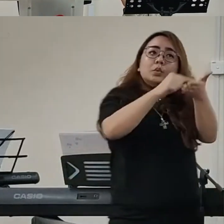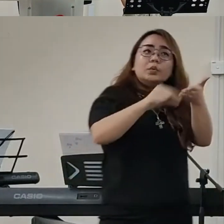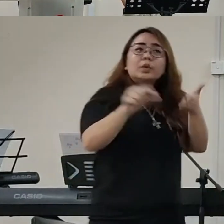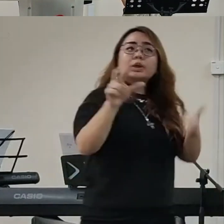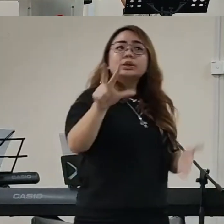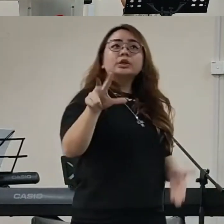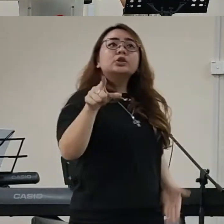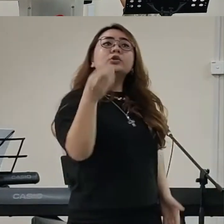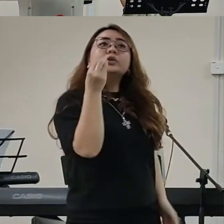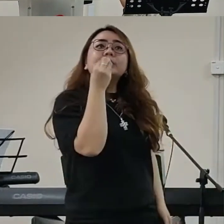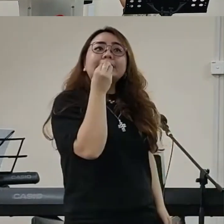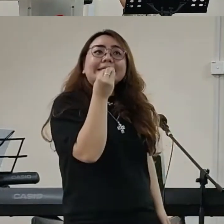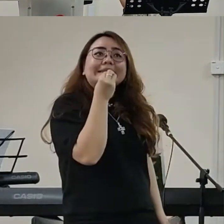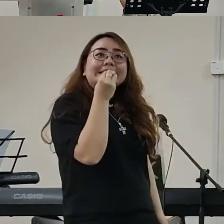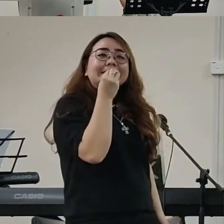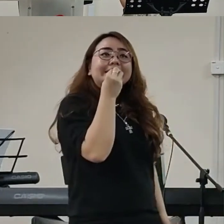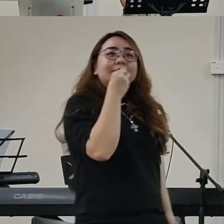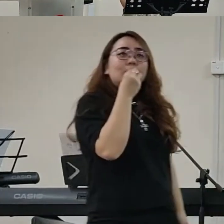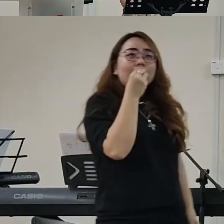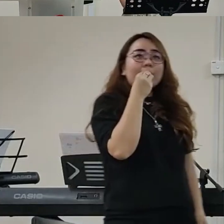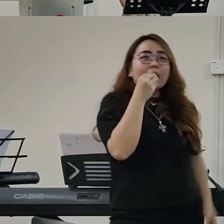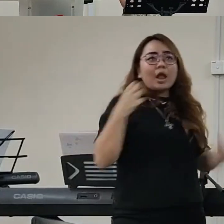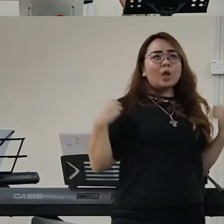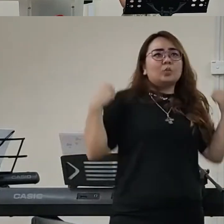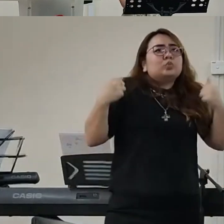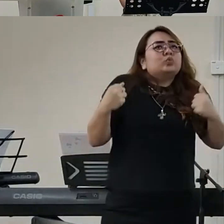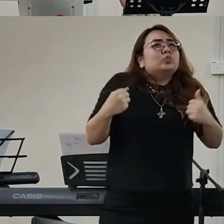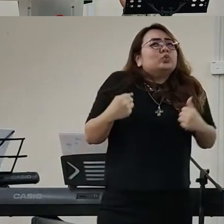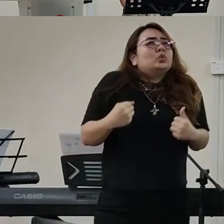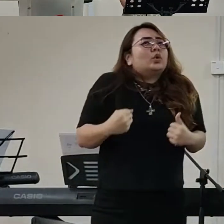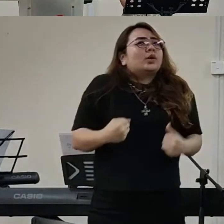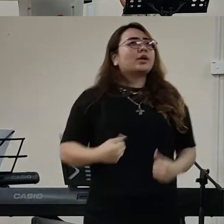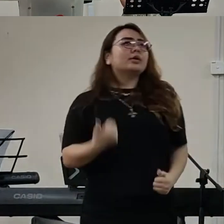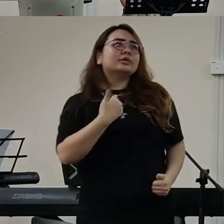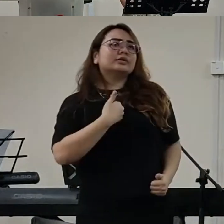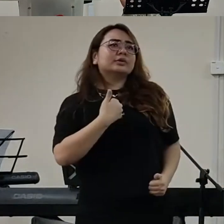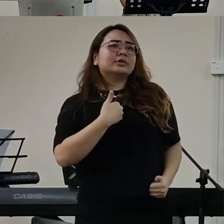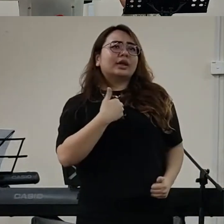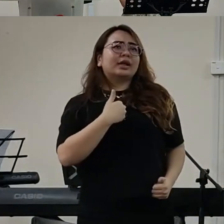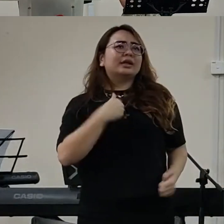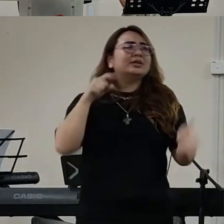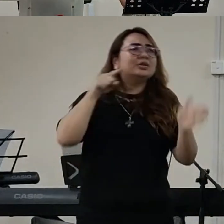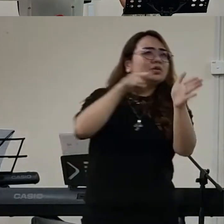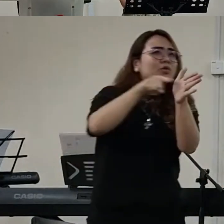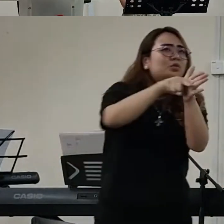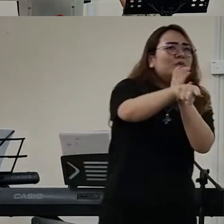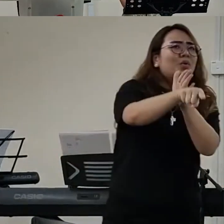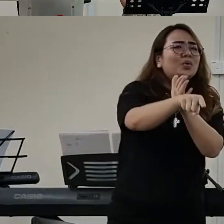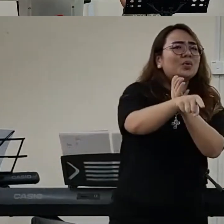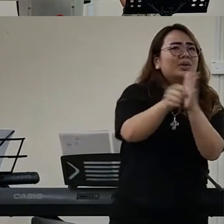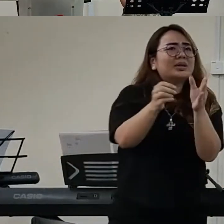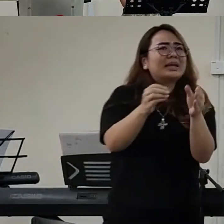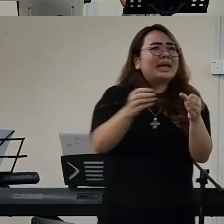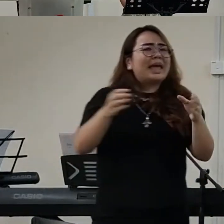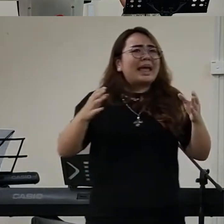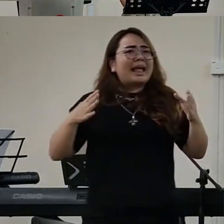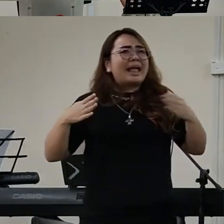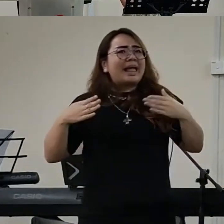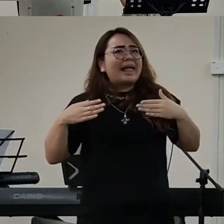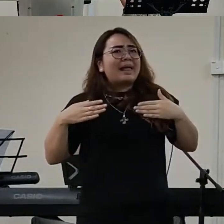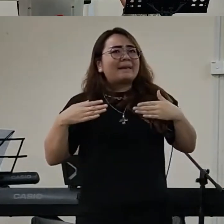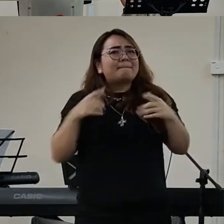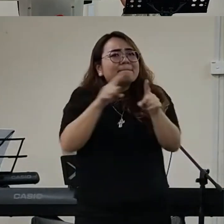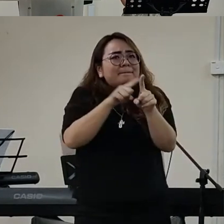fat and clothe yourselves with the wool. You slaughter the fatlings, but you do not feed